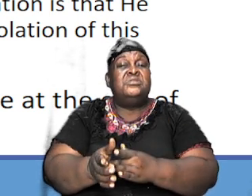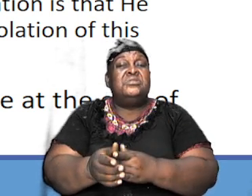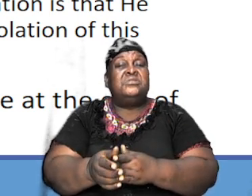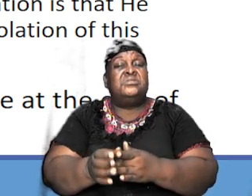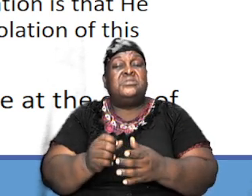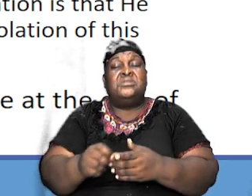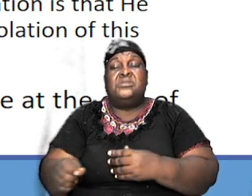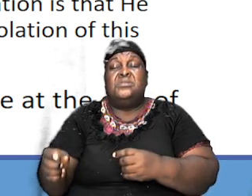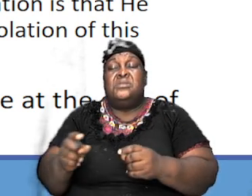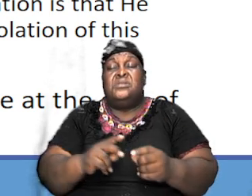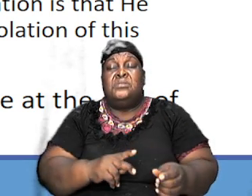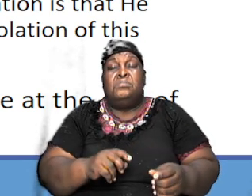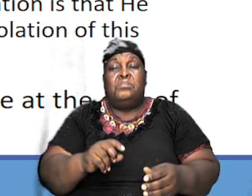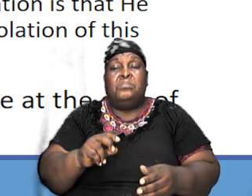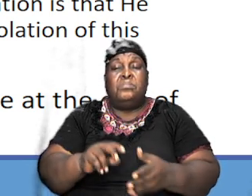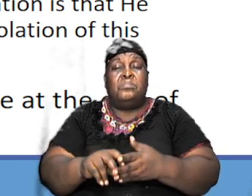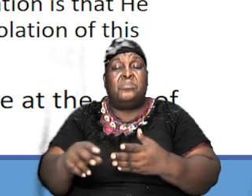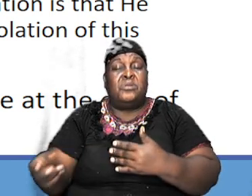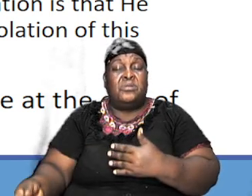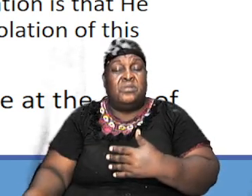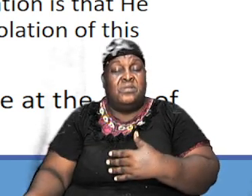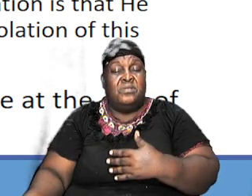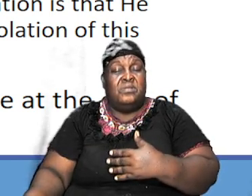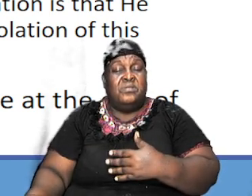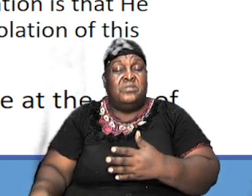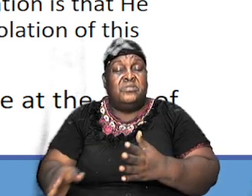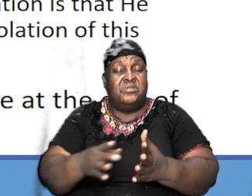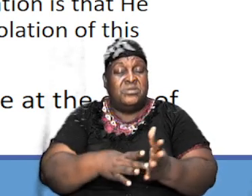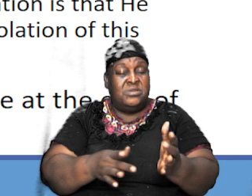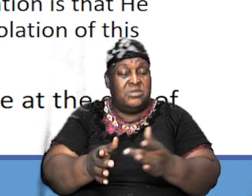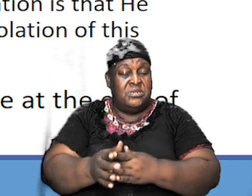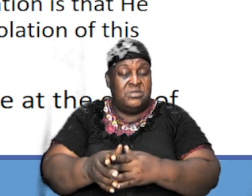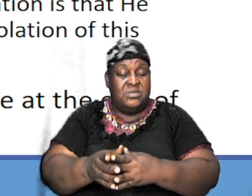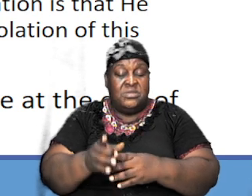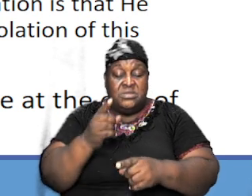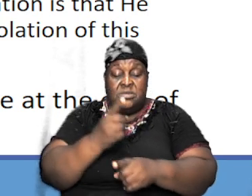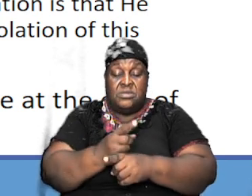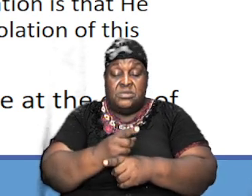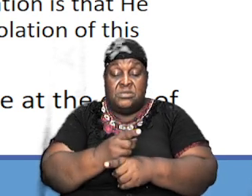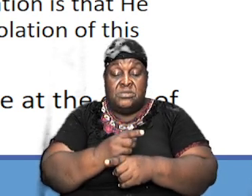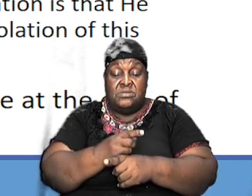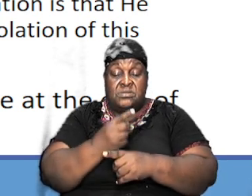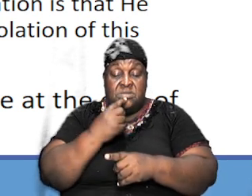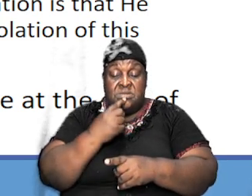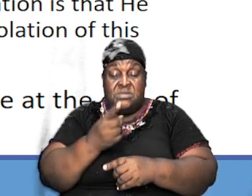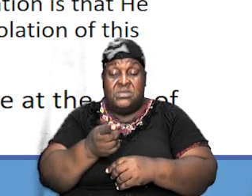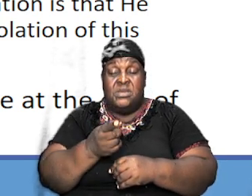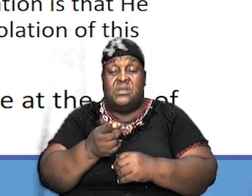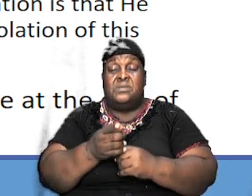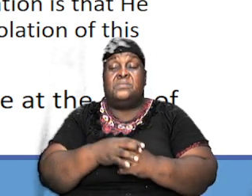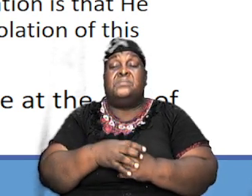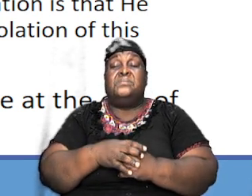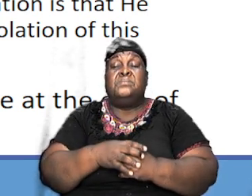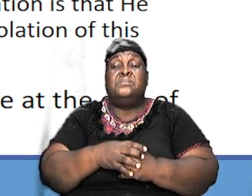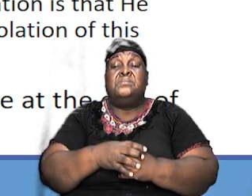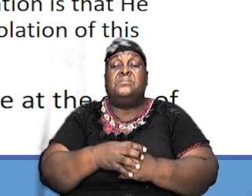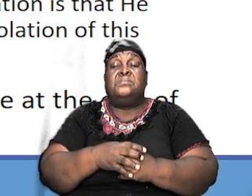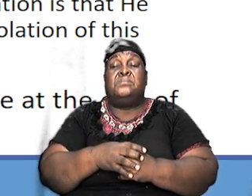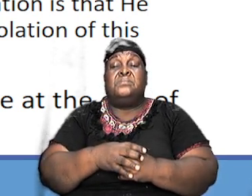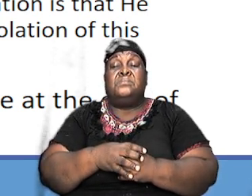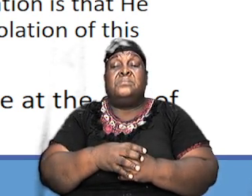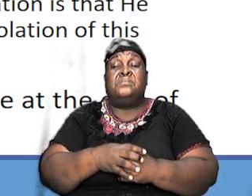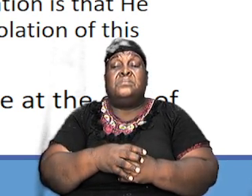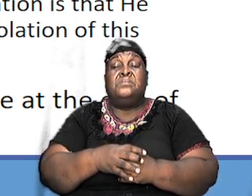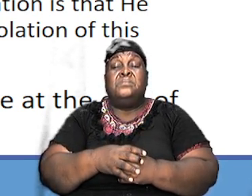stone. That's what the devil said. Jesus responded by giving him Deuteronomy 6 and verse 16, I